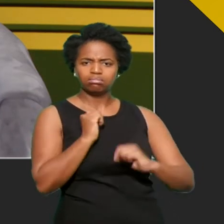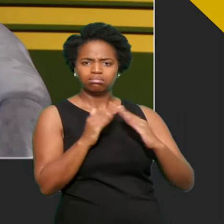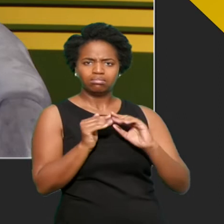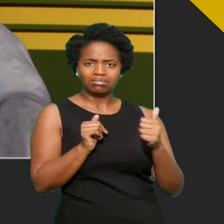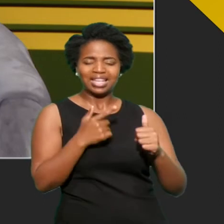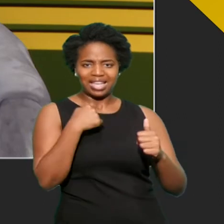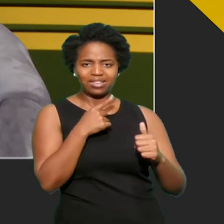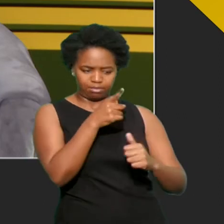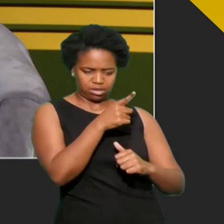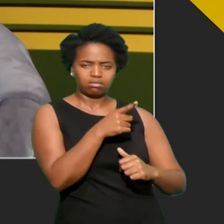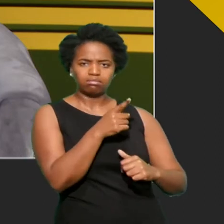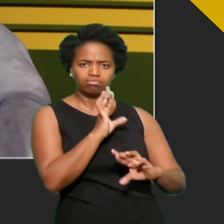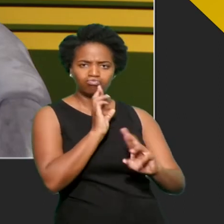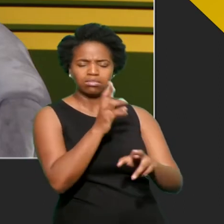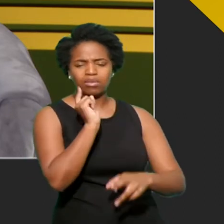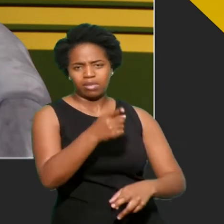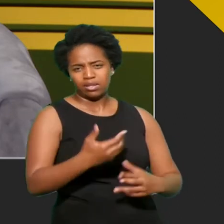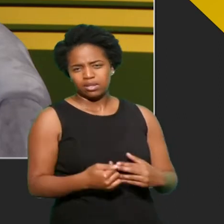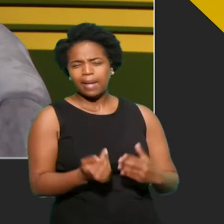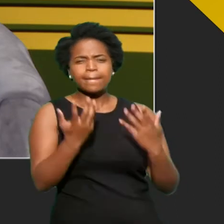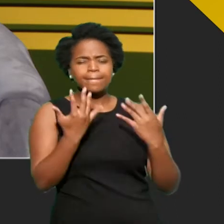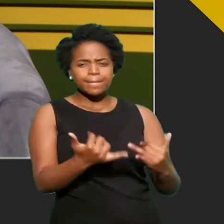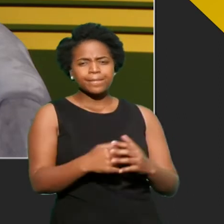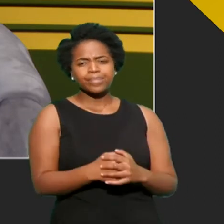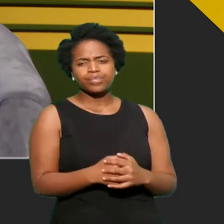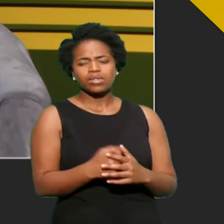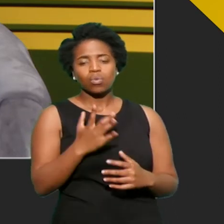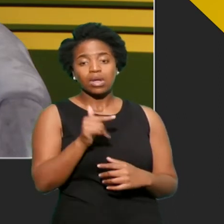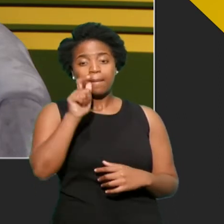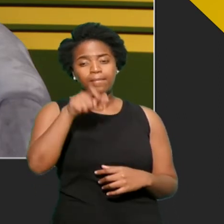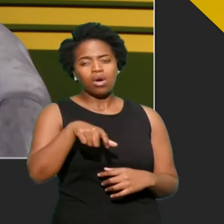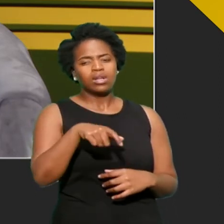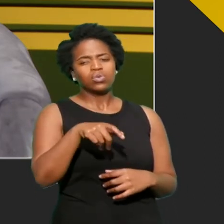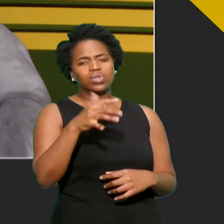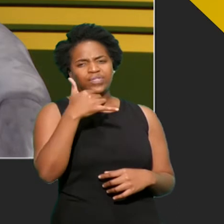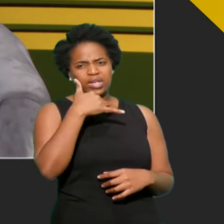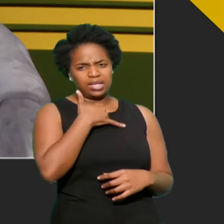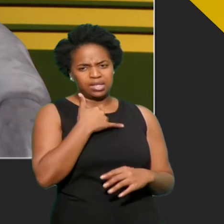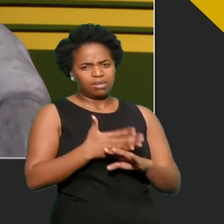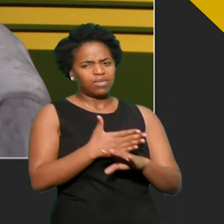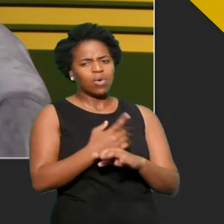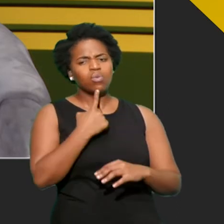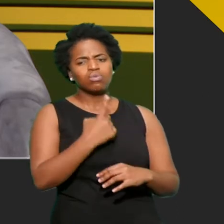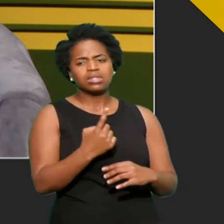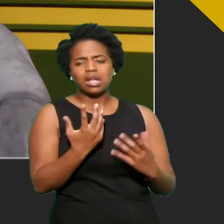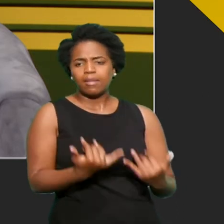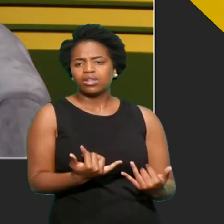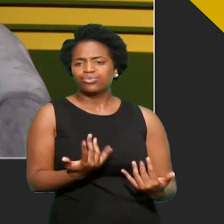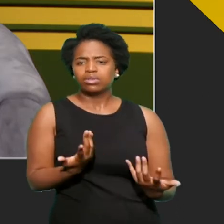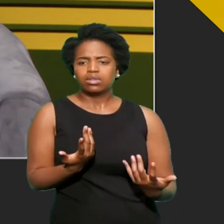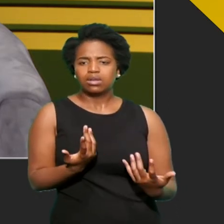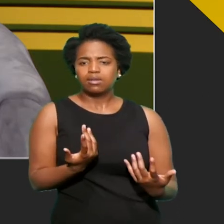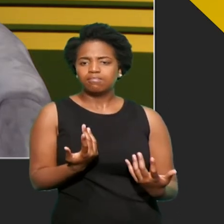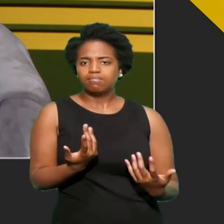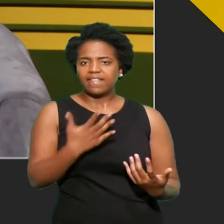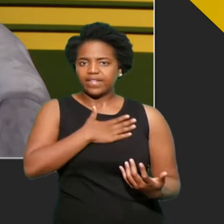you know, where there's violence being perpetrated. Let's talk about a little bit. We had an anonymous call earlier on in the show, and she's finding herself in a situation where